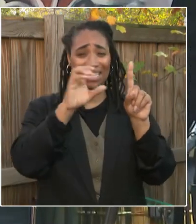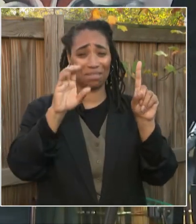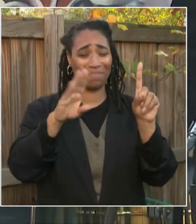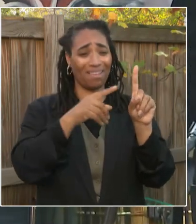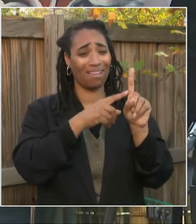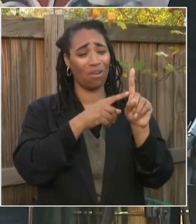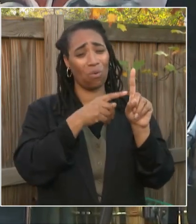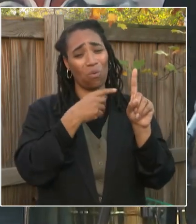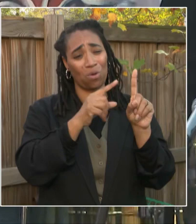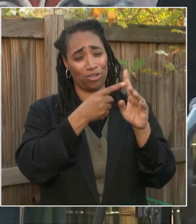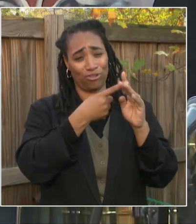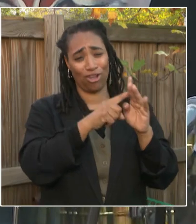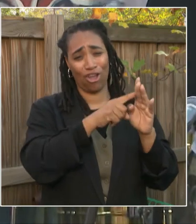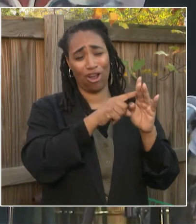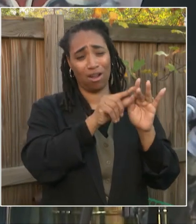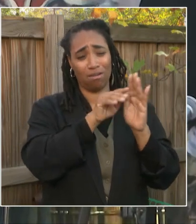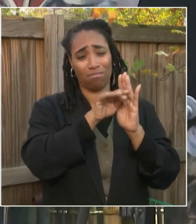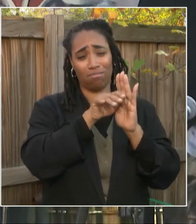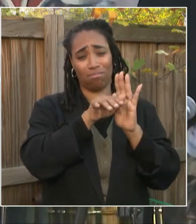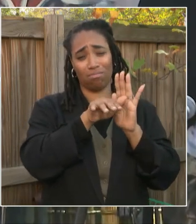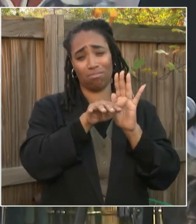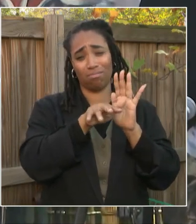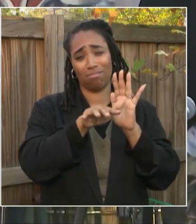down on all of us right now because